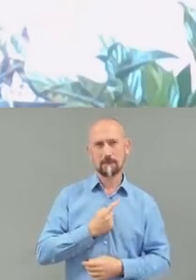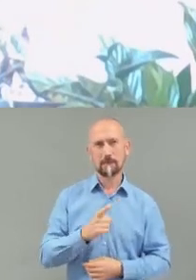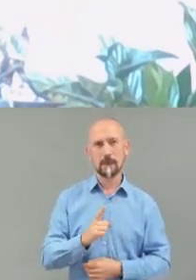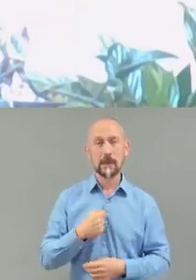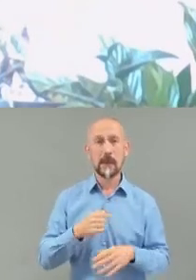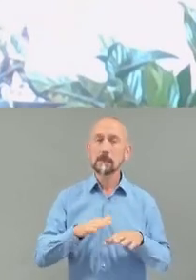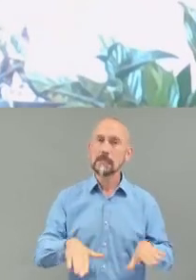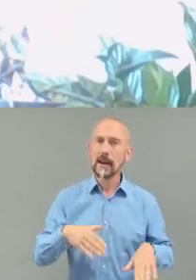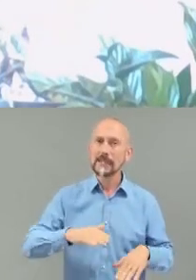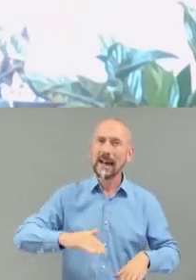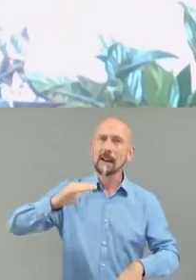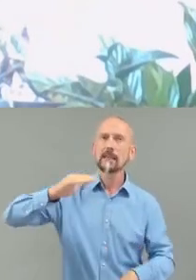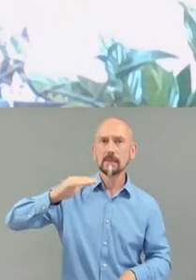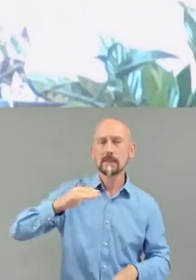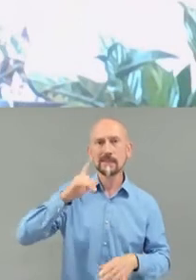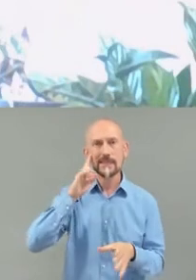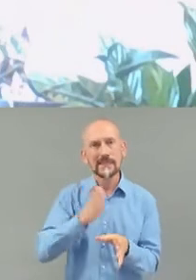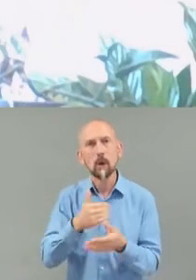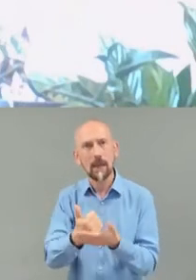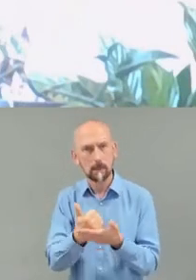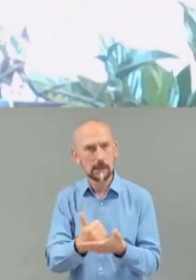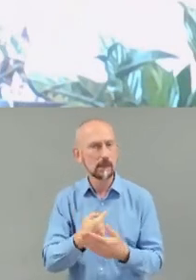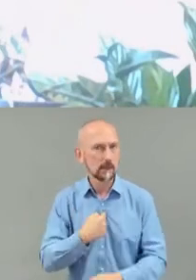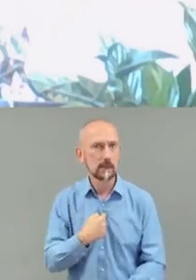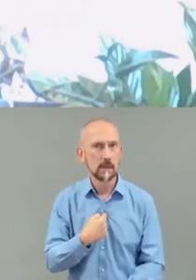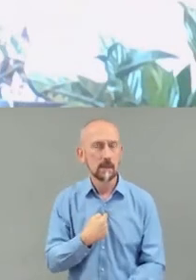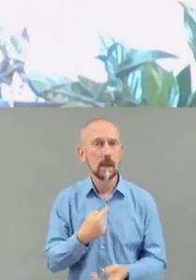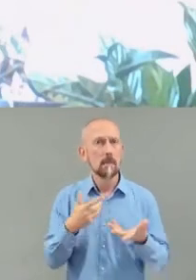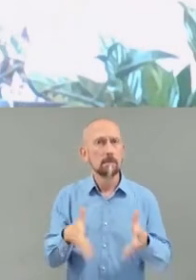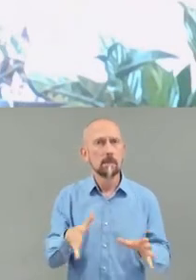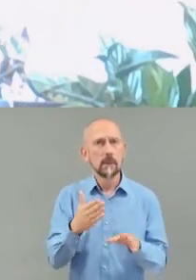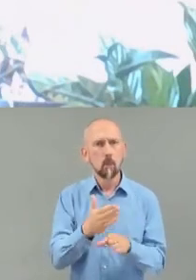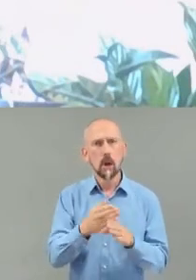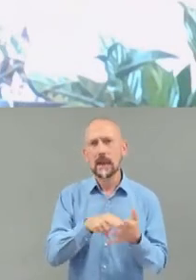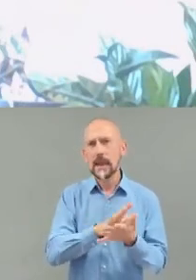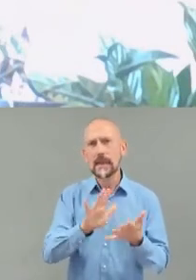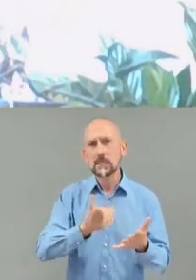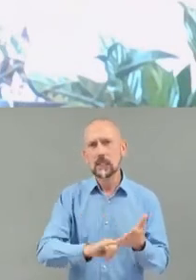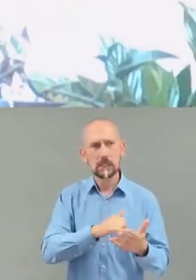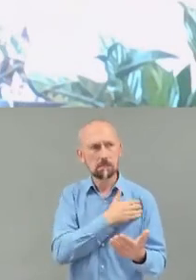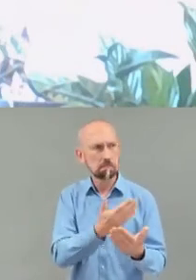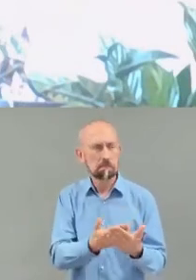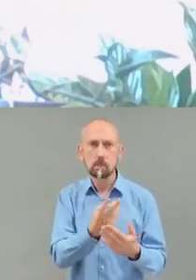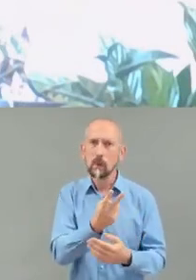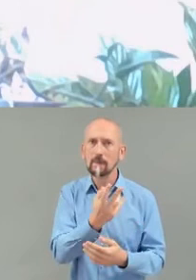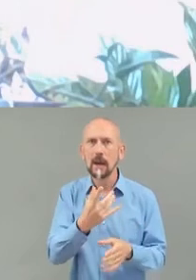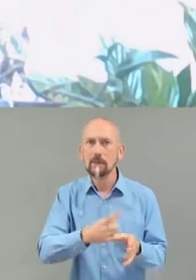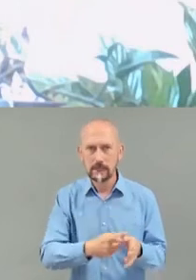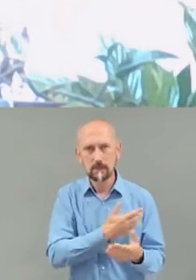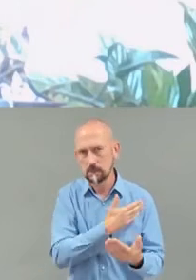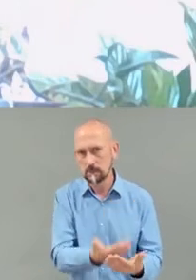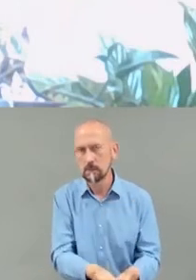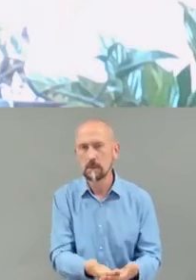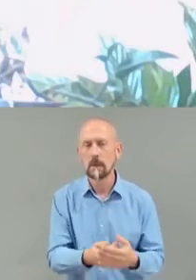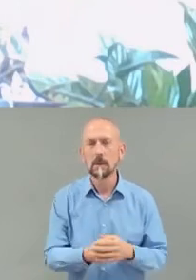and adolescent psychotherapist who's worked in the NHS for over 25 years. And I'm